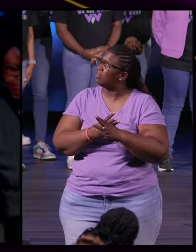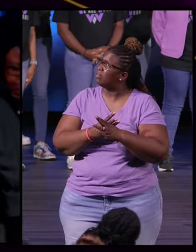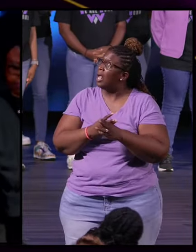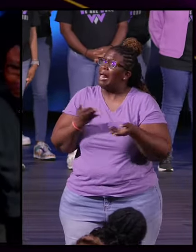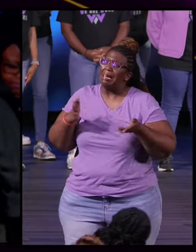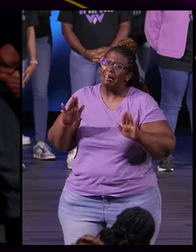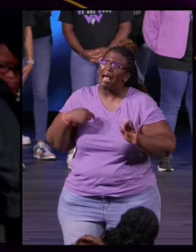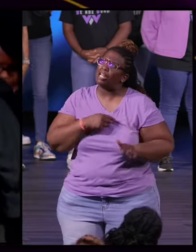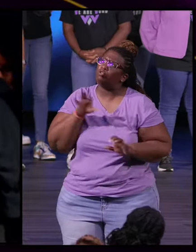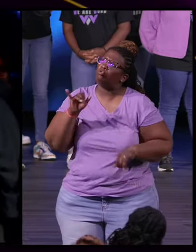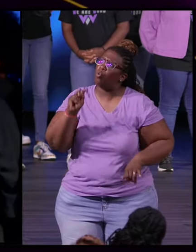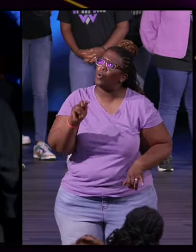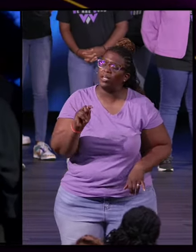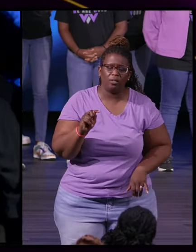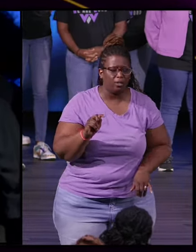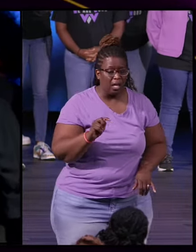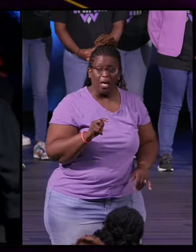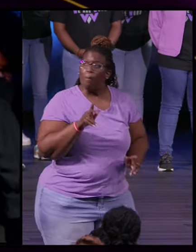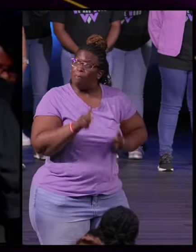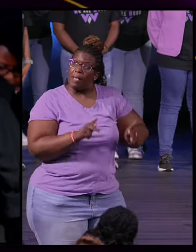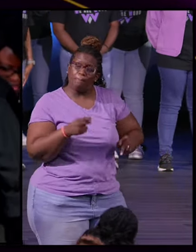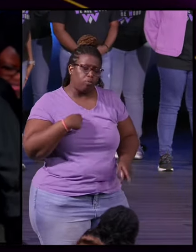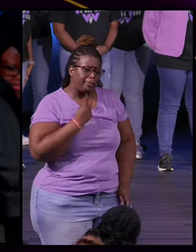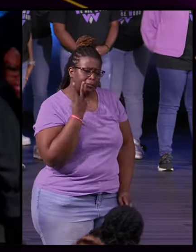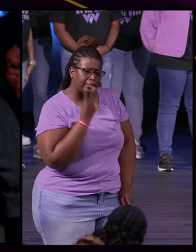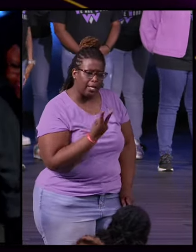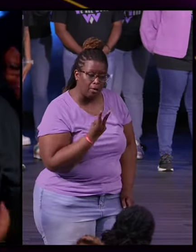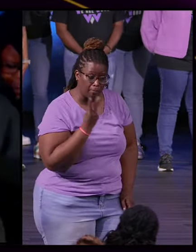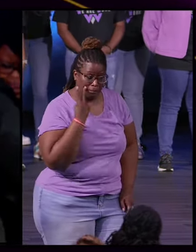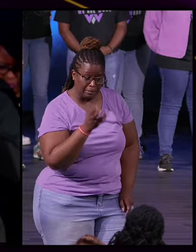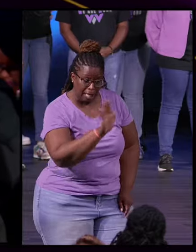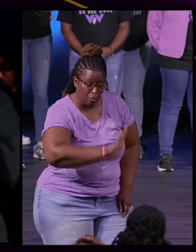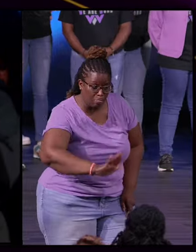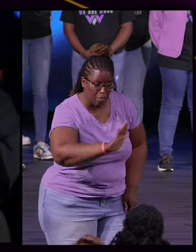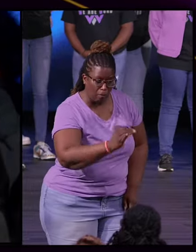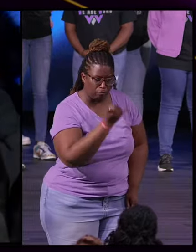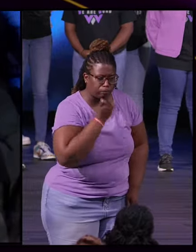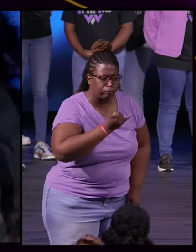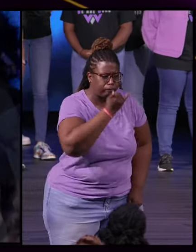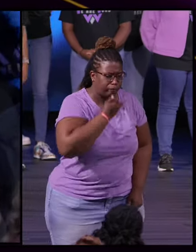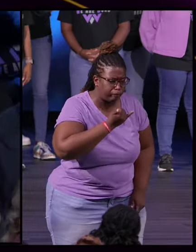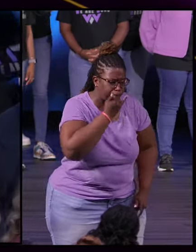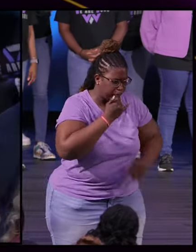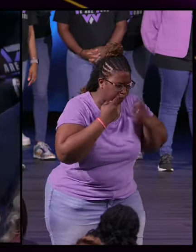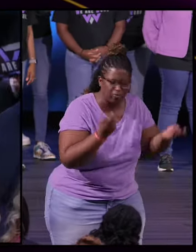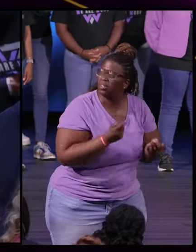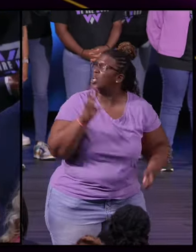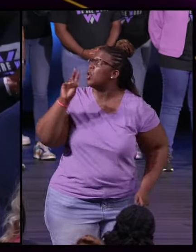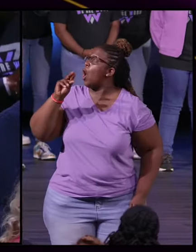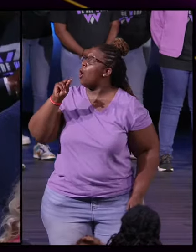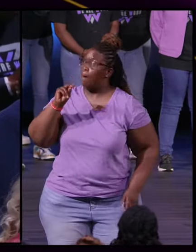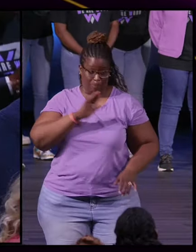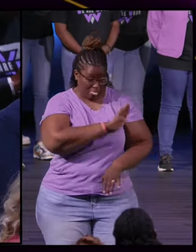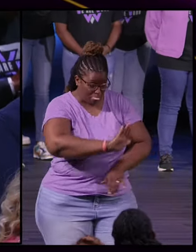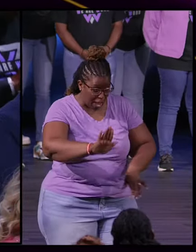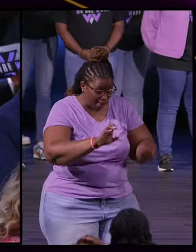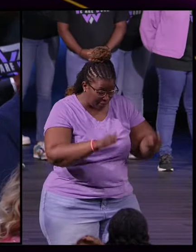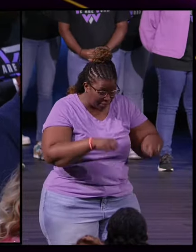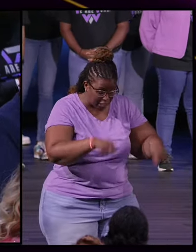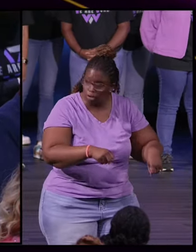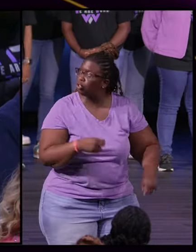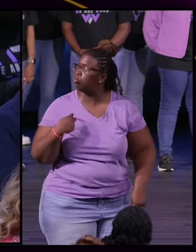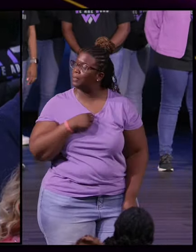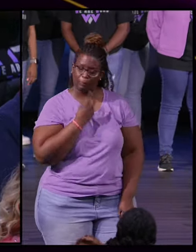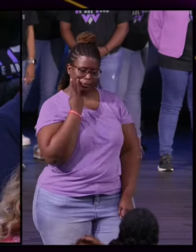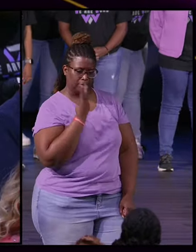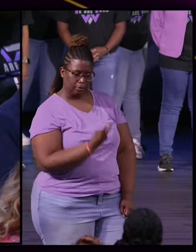see beyond each other's faults, Lord, and see the potential that all of us have today.